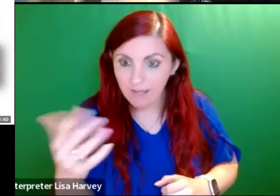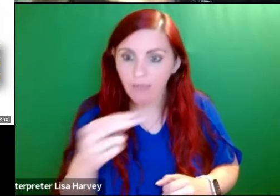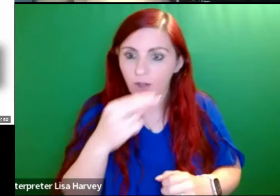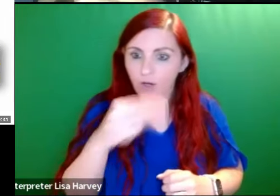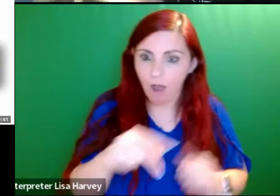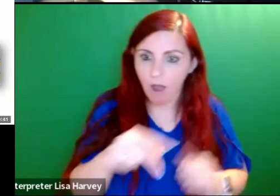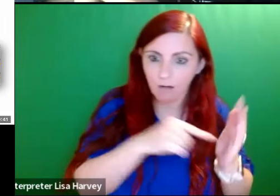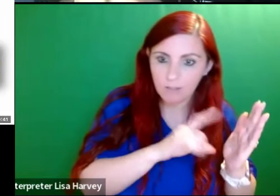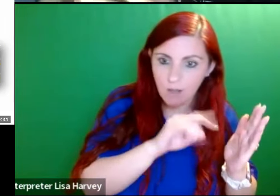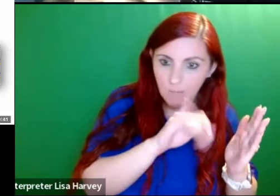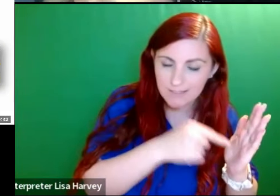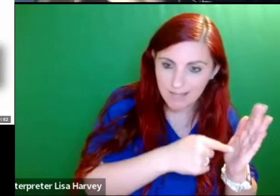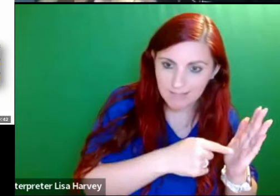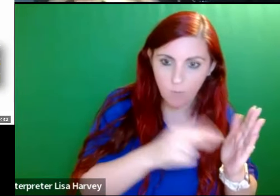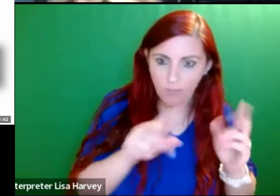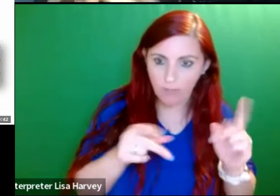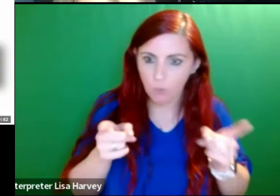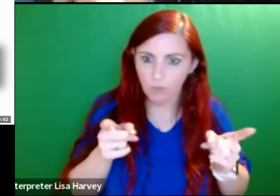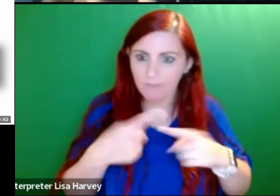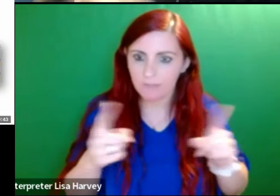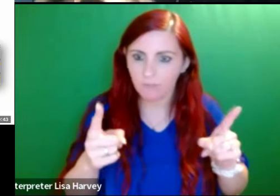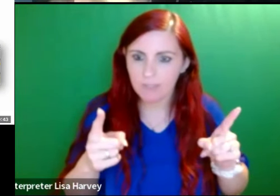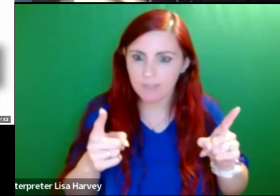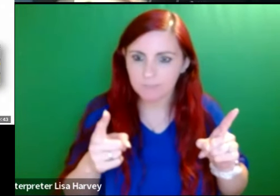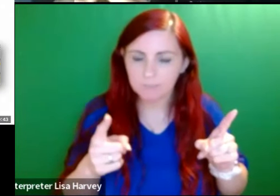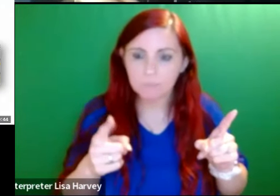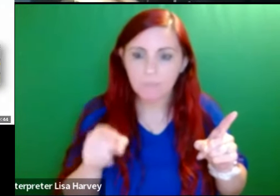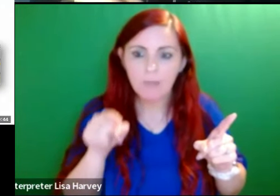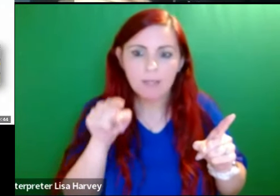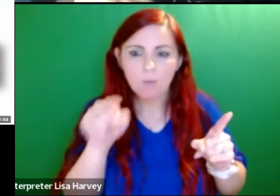has an impact then maybe on symmetry